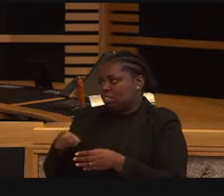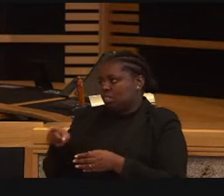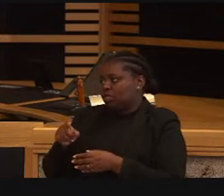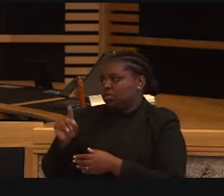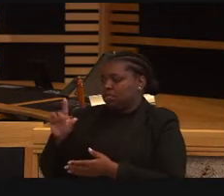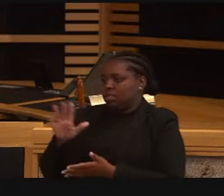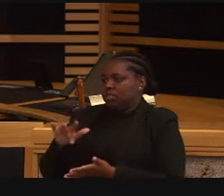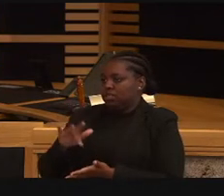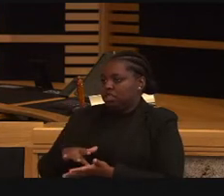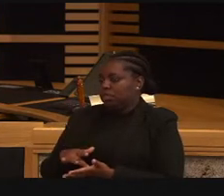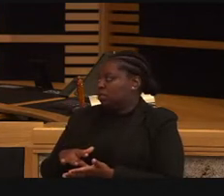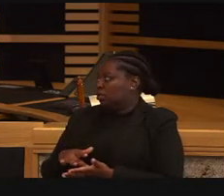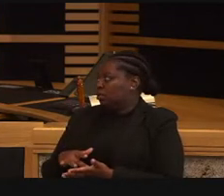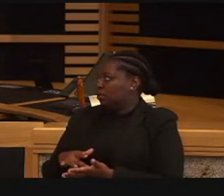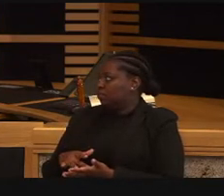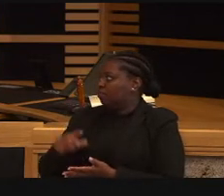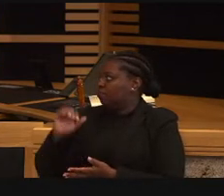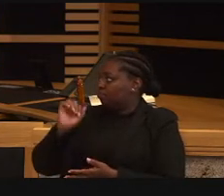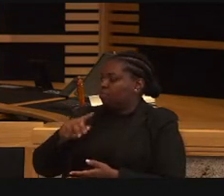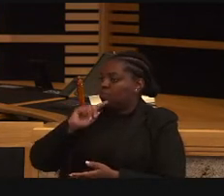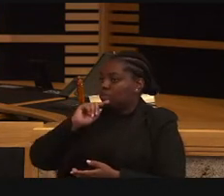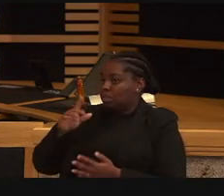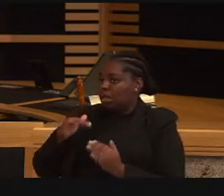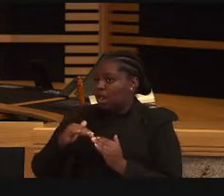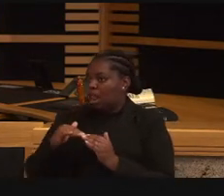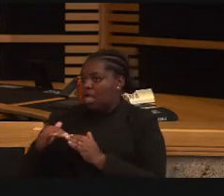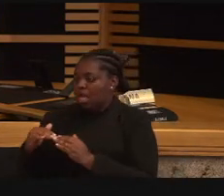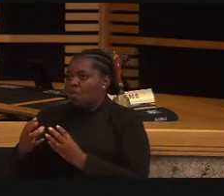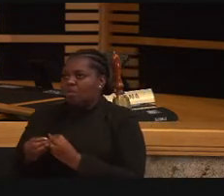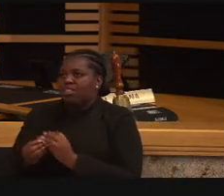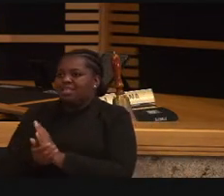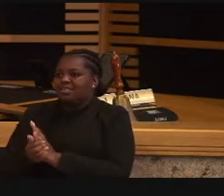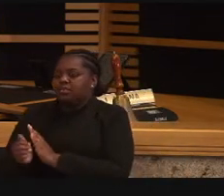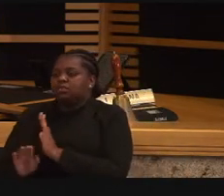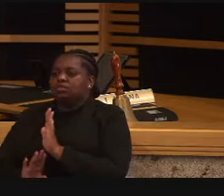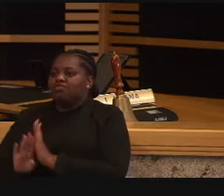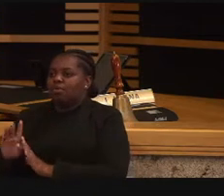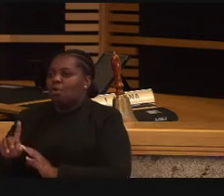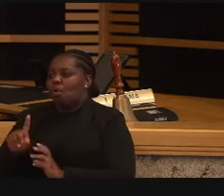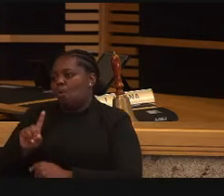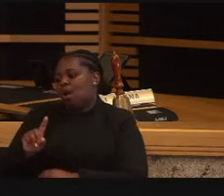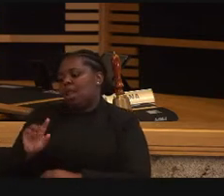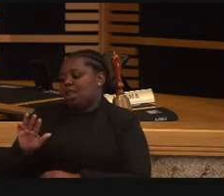center. This is in line with the Skills Development Act of